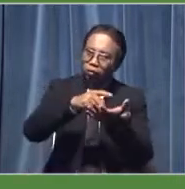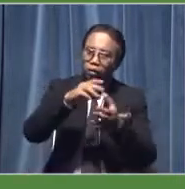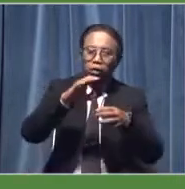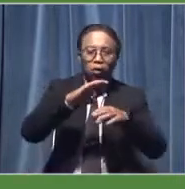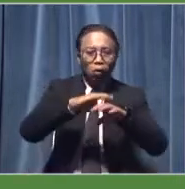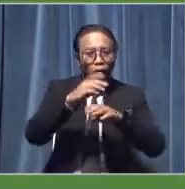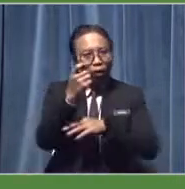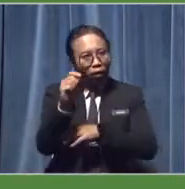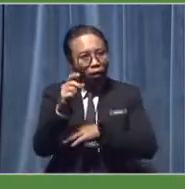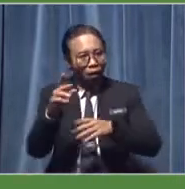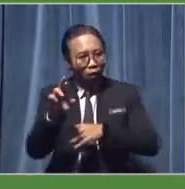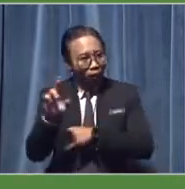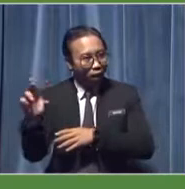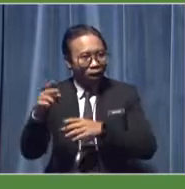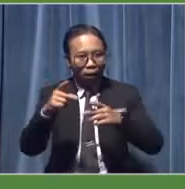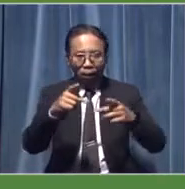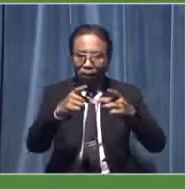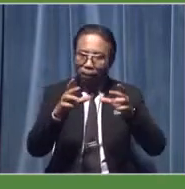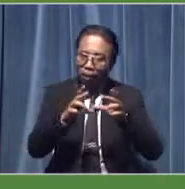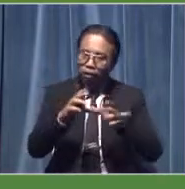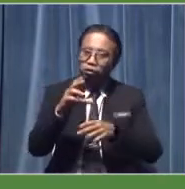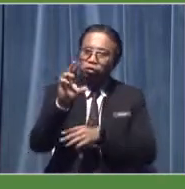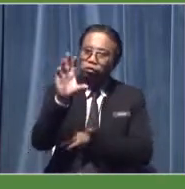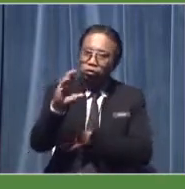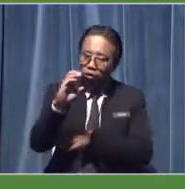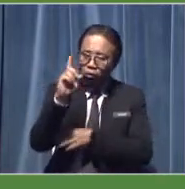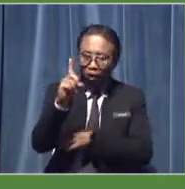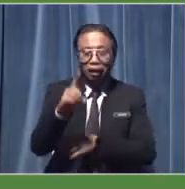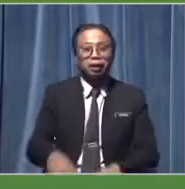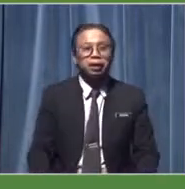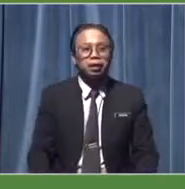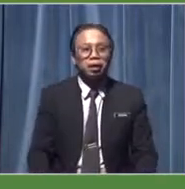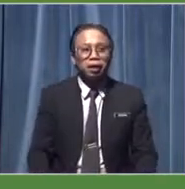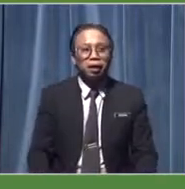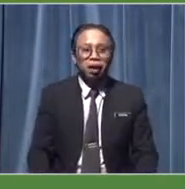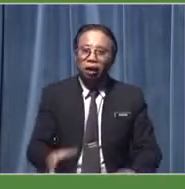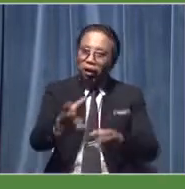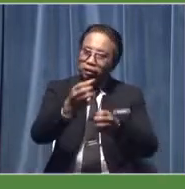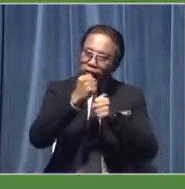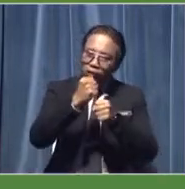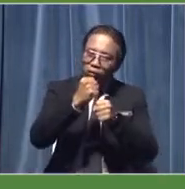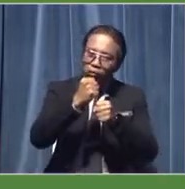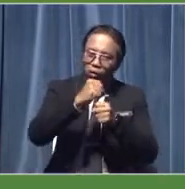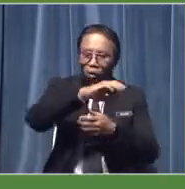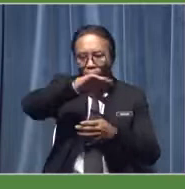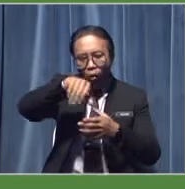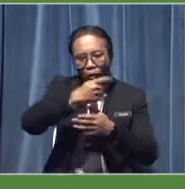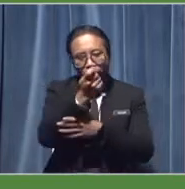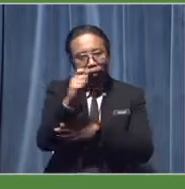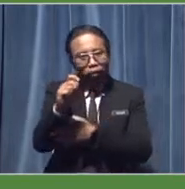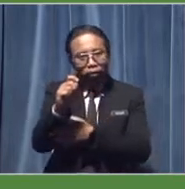right plate of C1. As a result, all the right